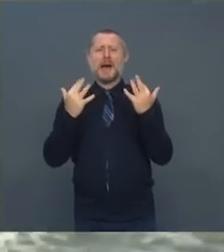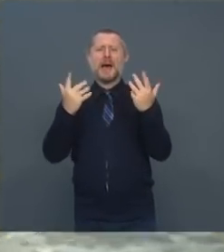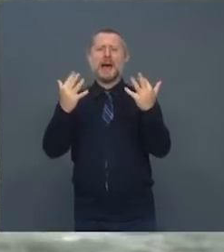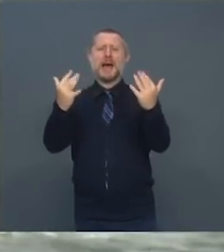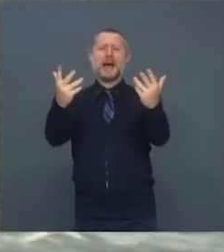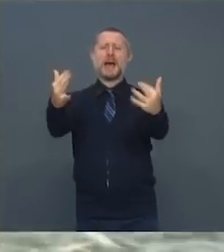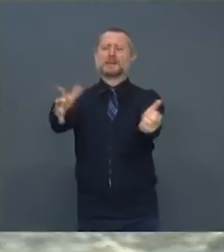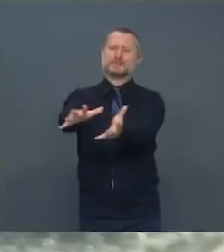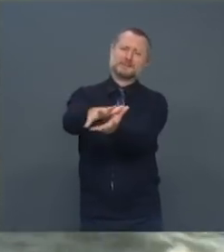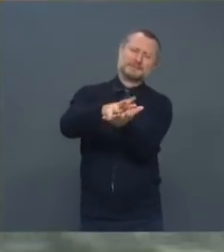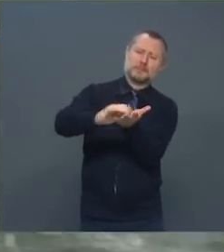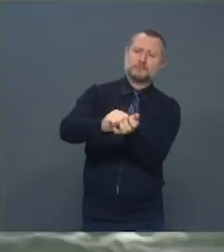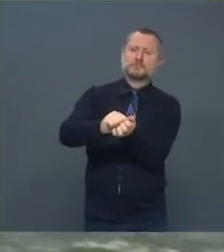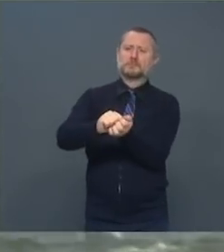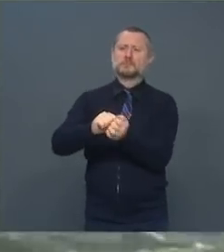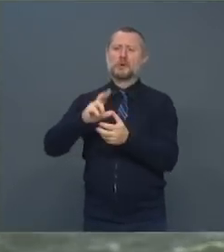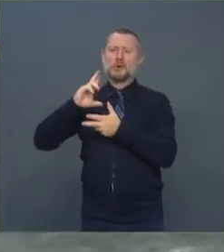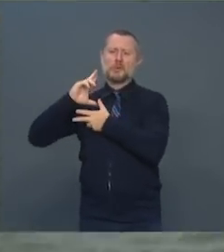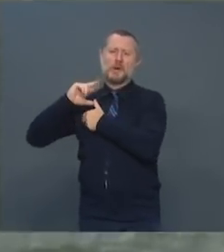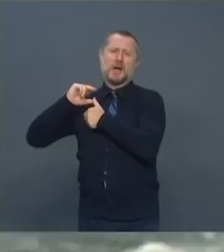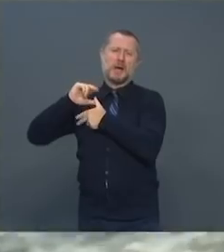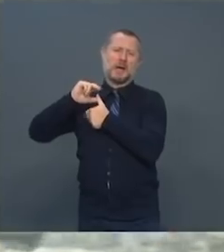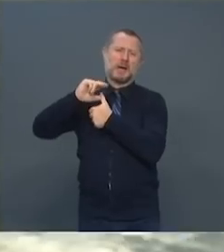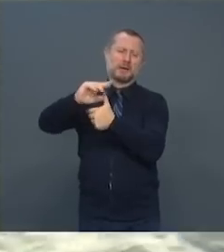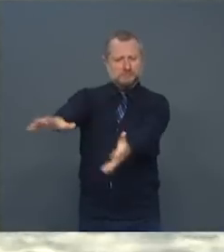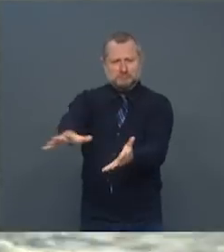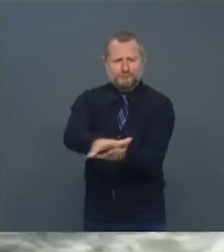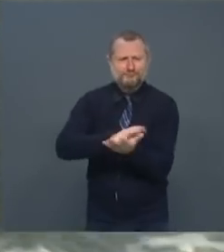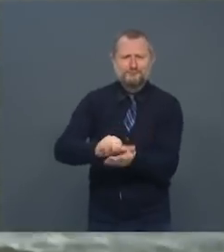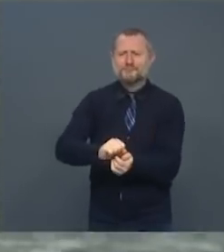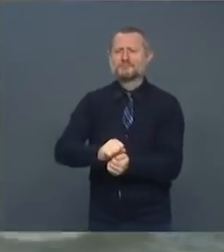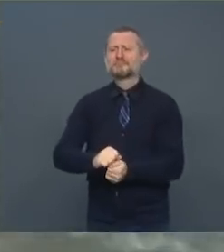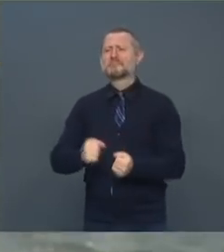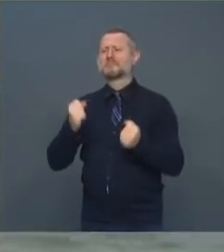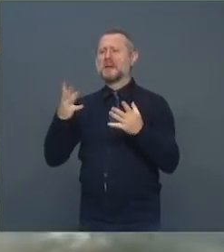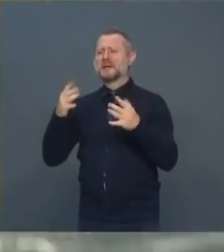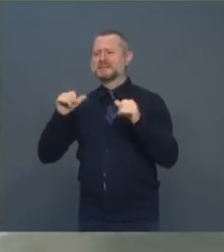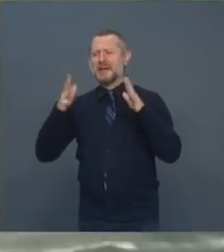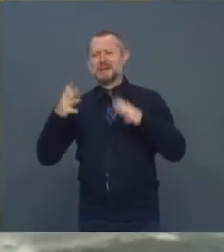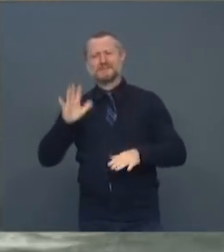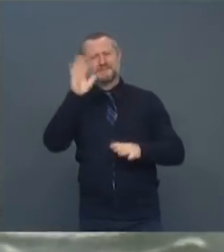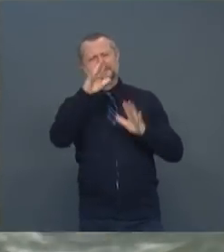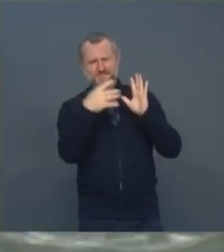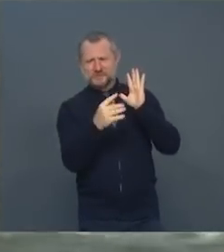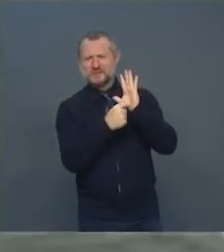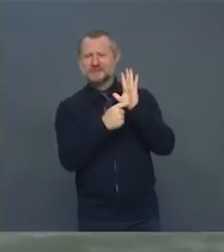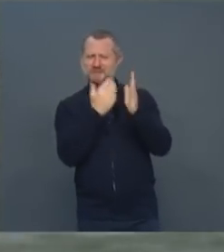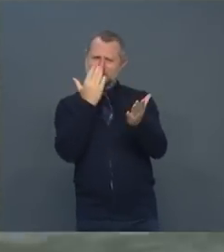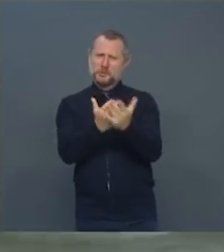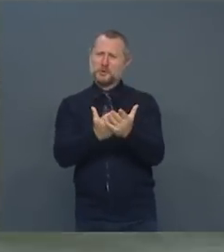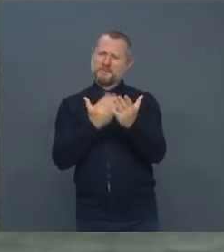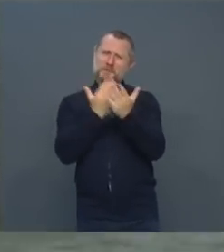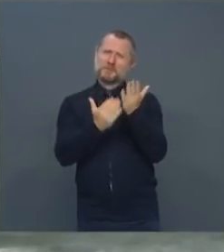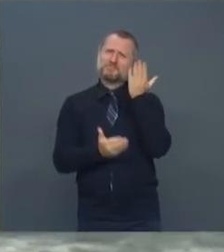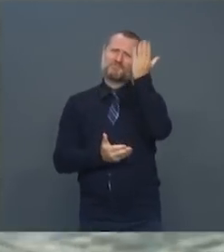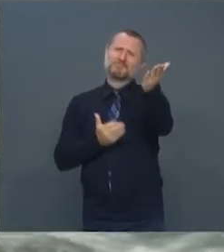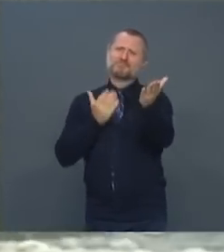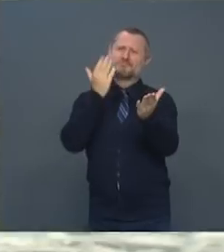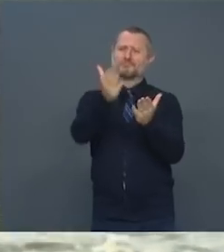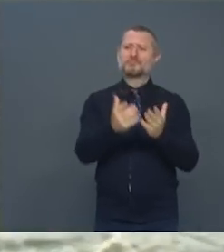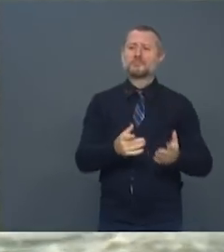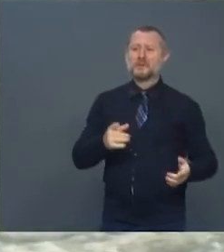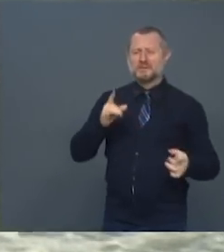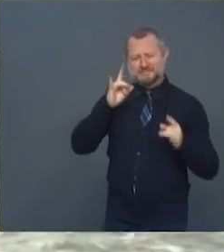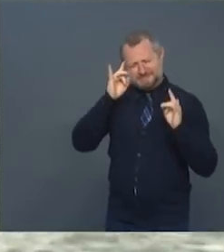times hurricanes? How many scientists have to sign a letter? How many superstorms? How